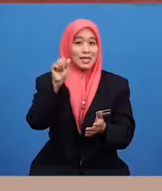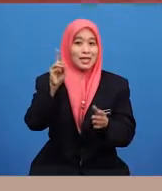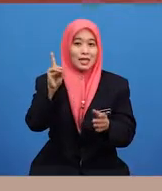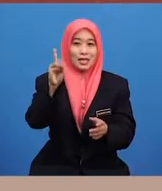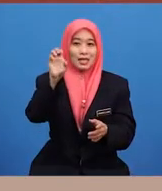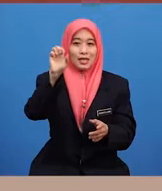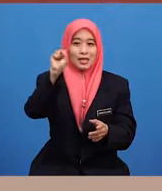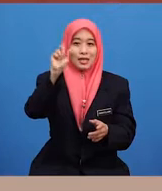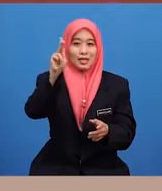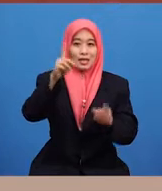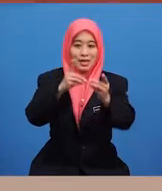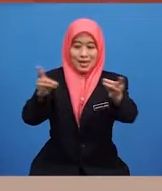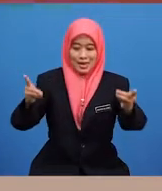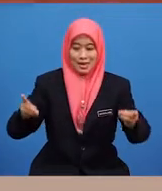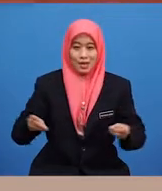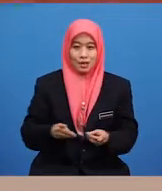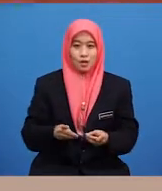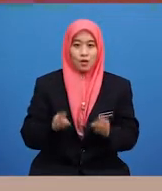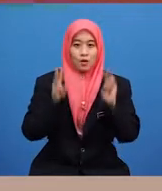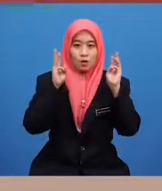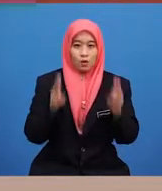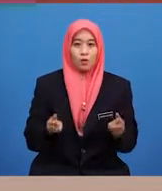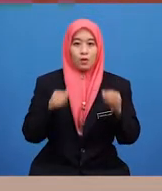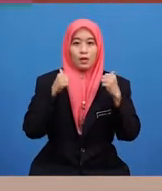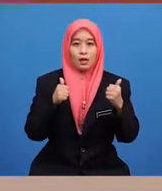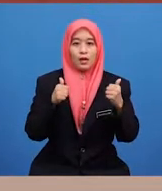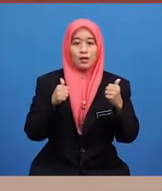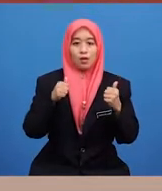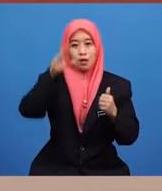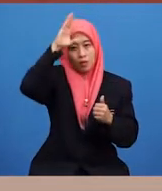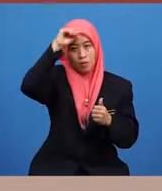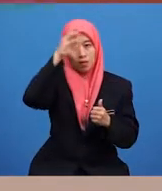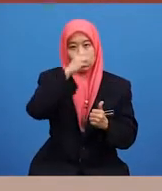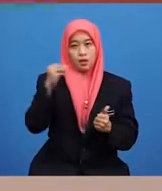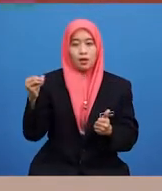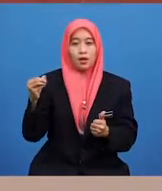Well done, boys and girls. Now let's look at our next